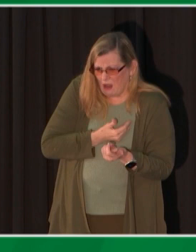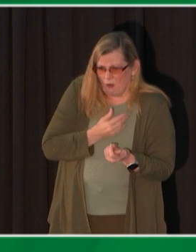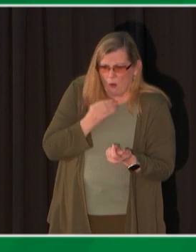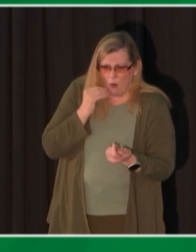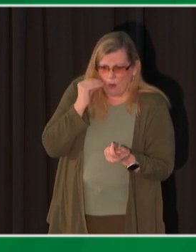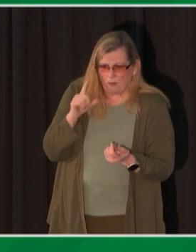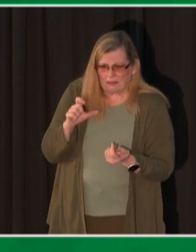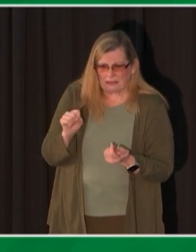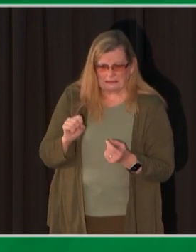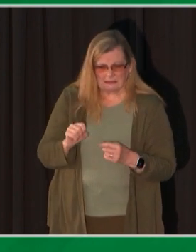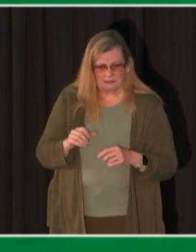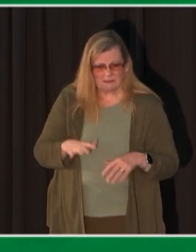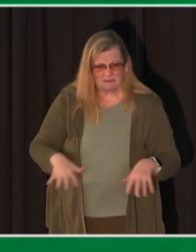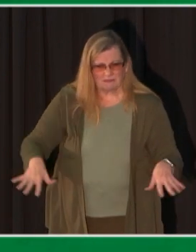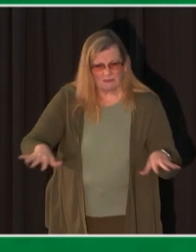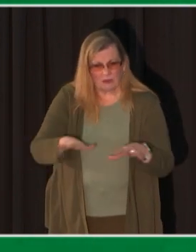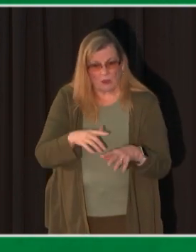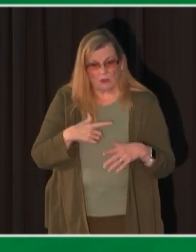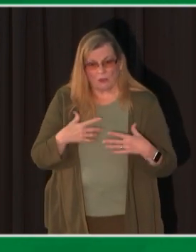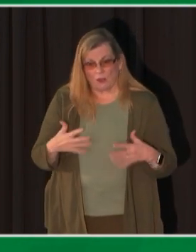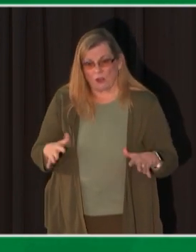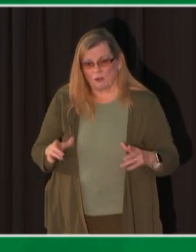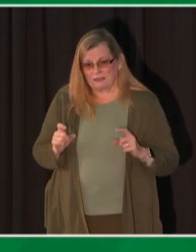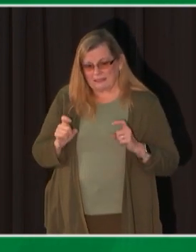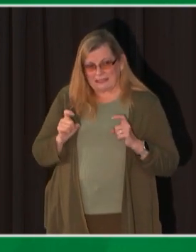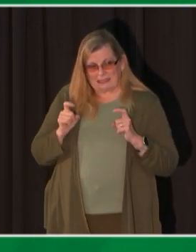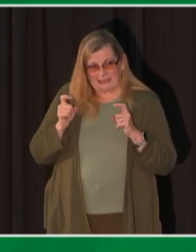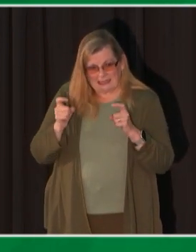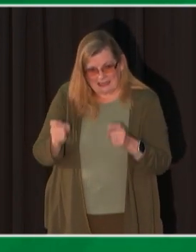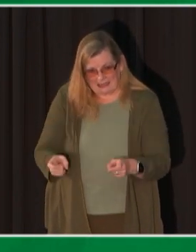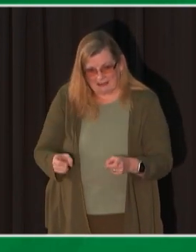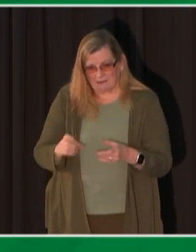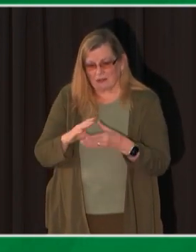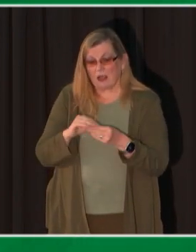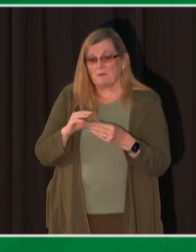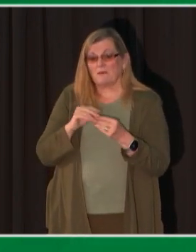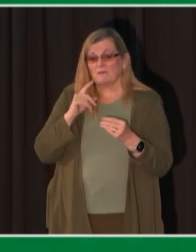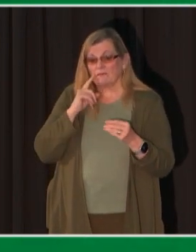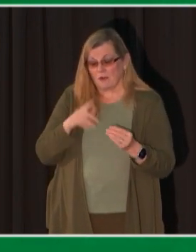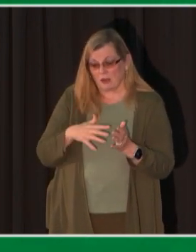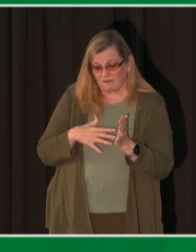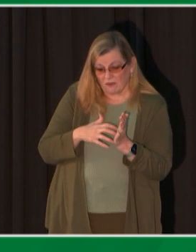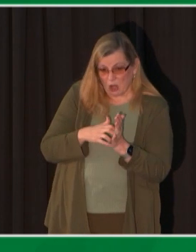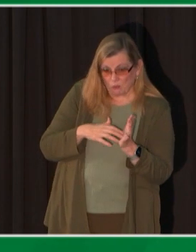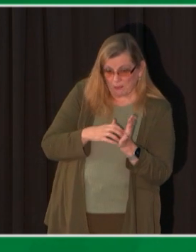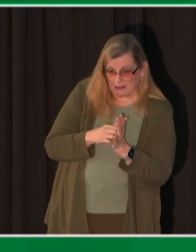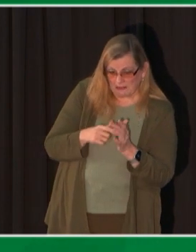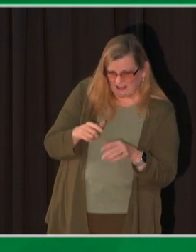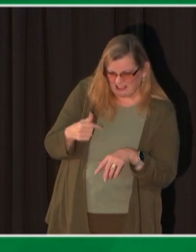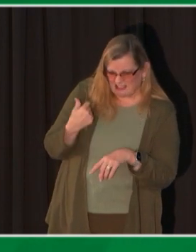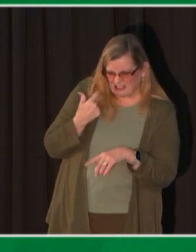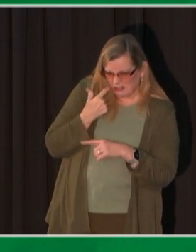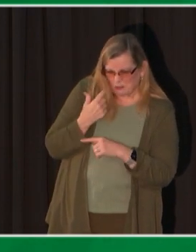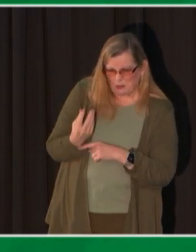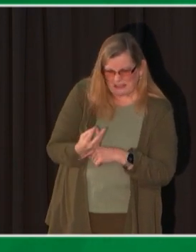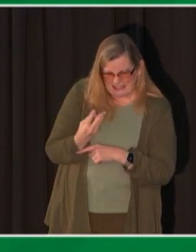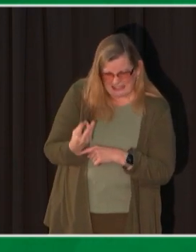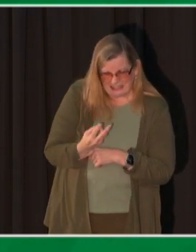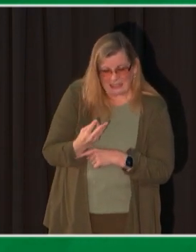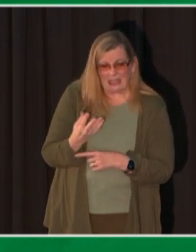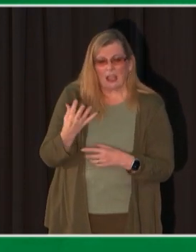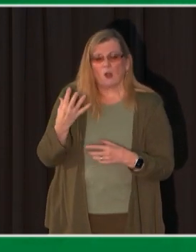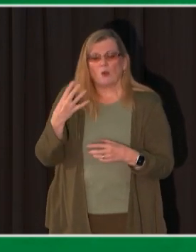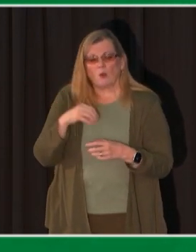full briefing on vulnerable populations in the district on Wednesday, including our homeless